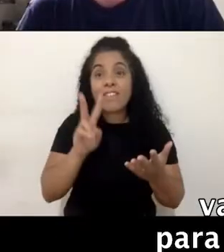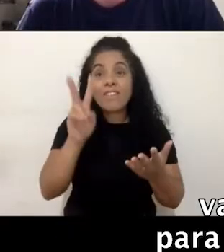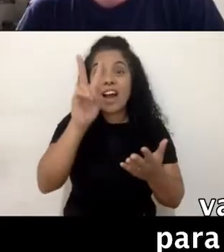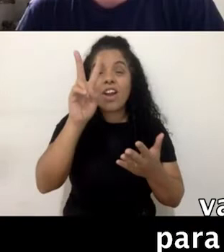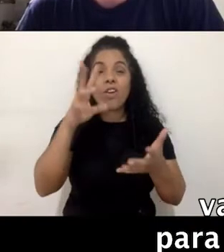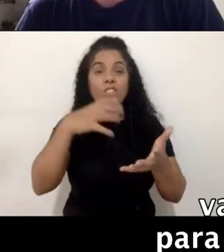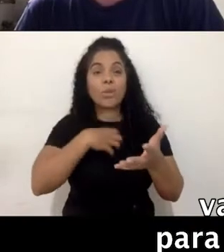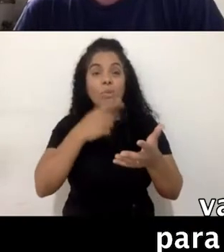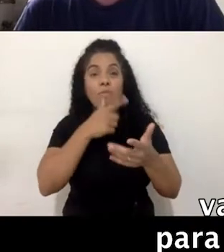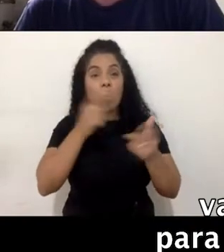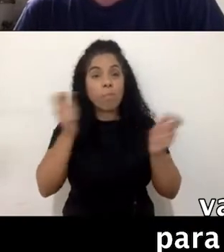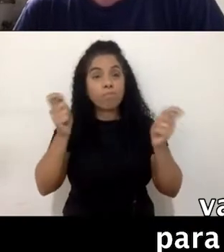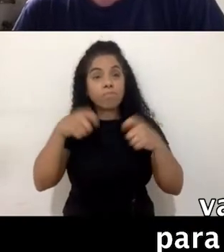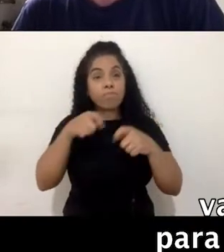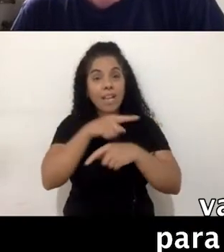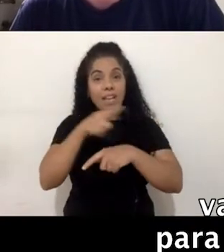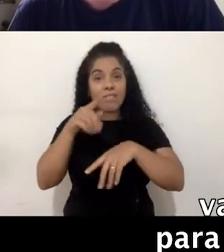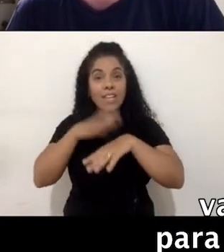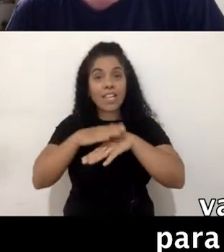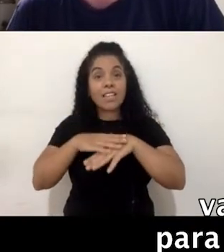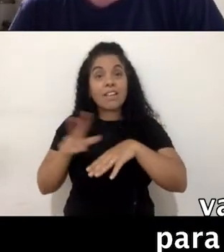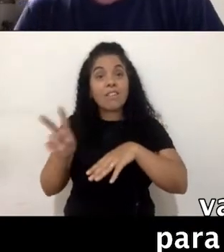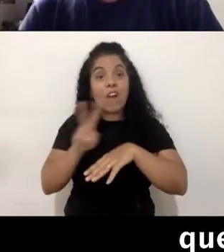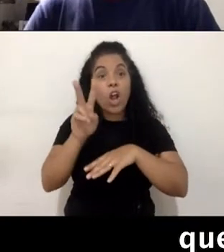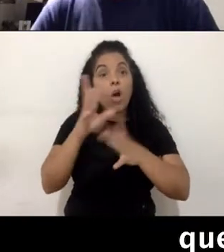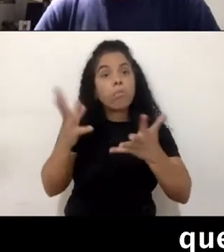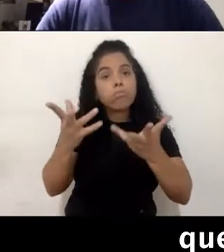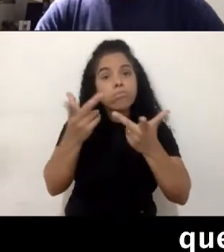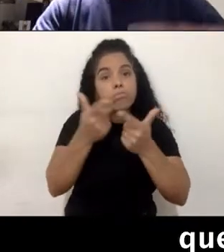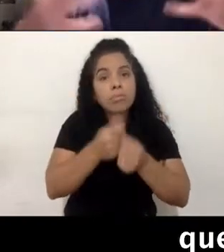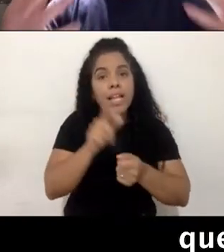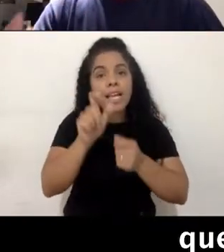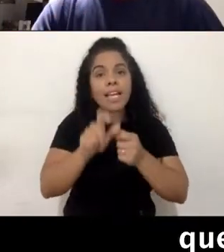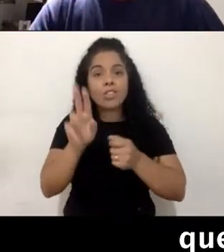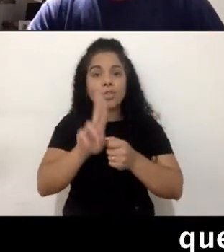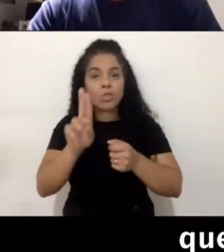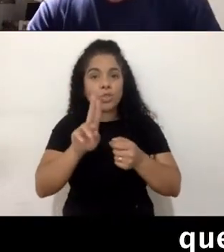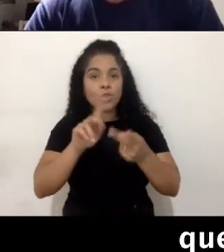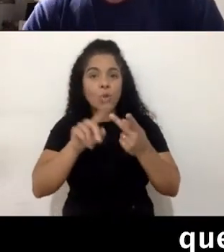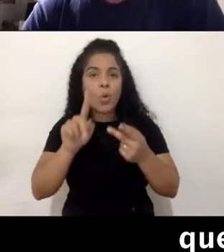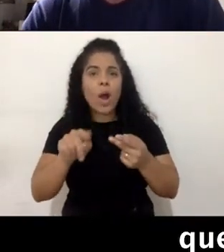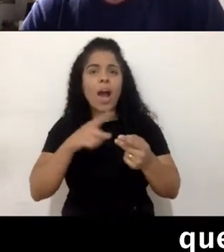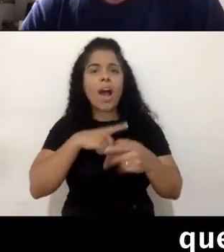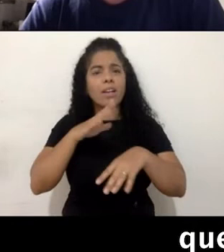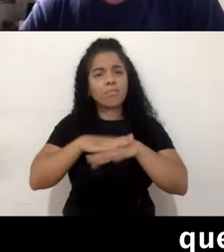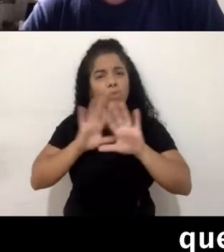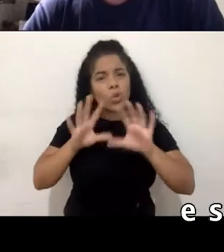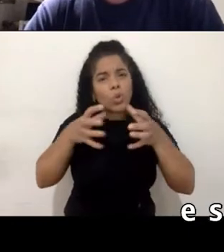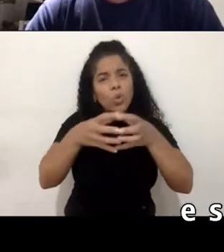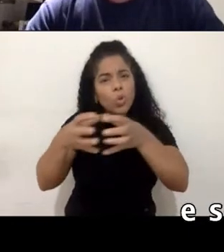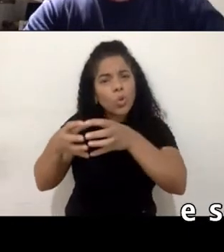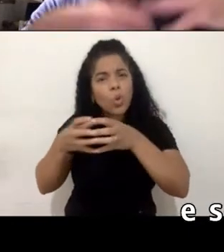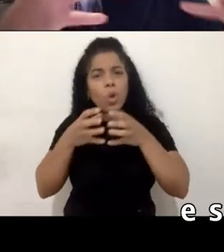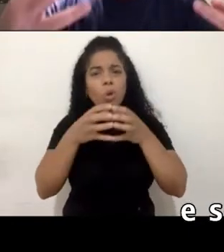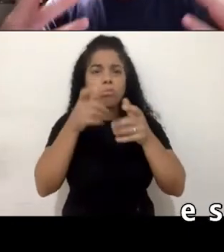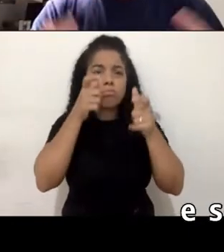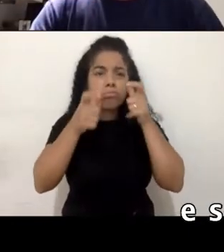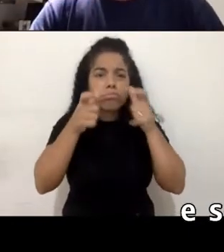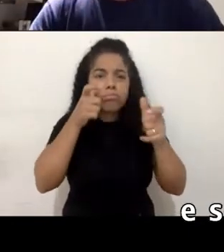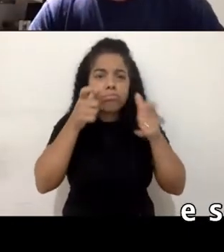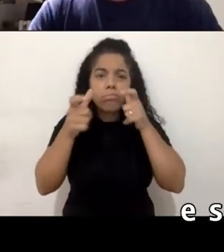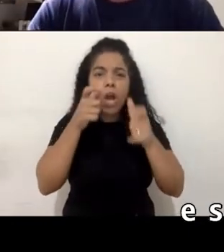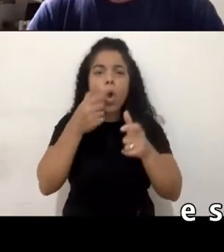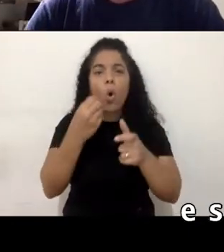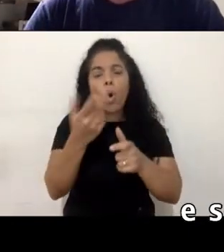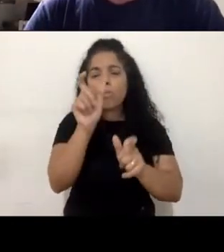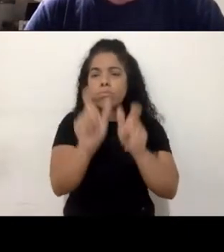our business, to our stakeholders. So this is meant to be something which will help us to do this. And this is manifested